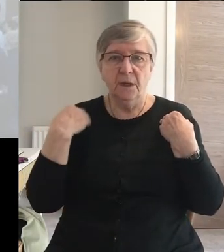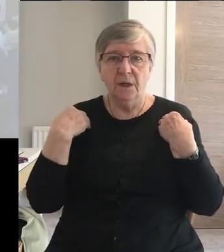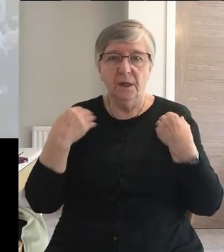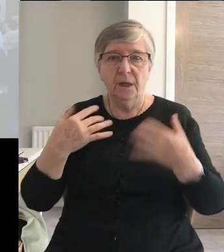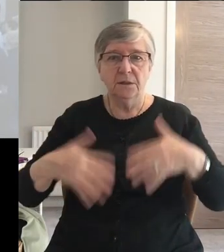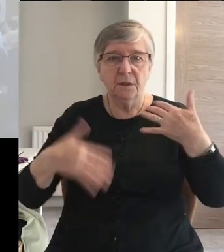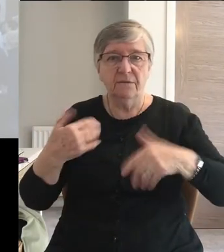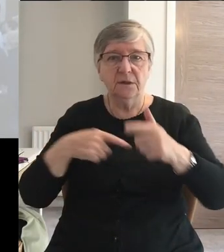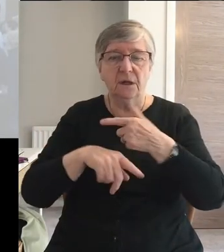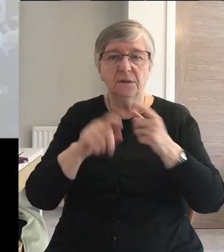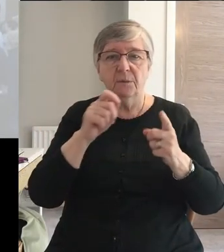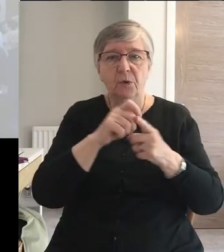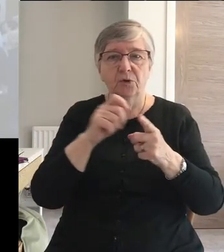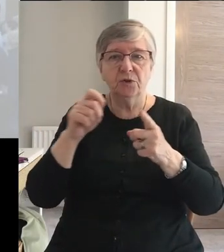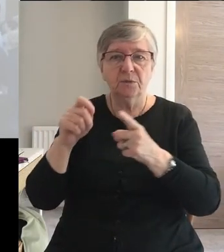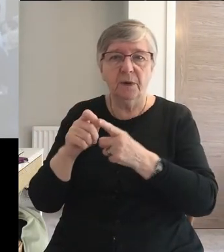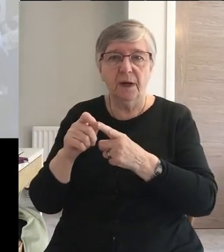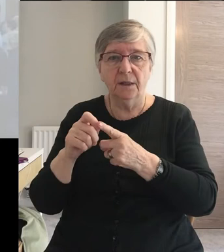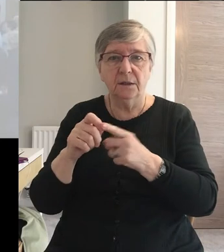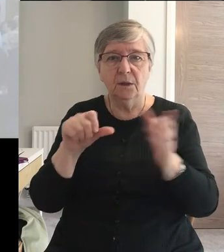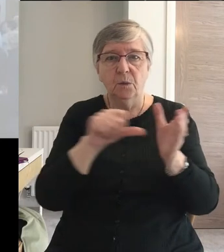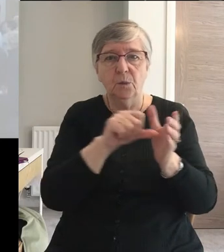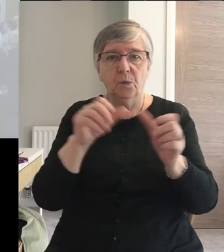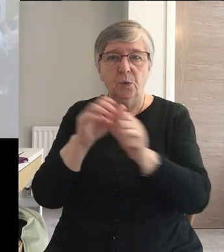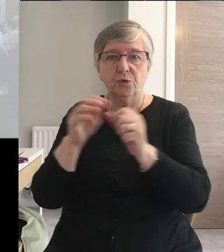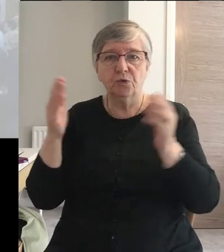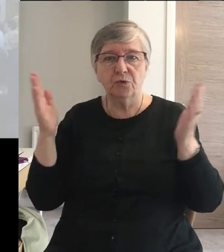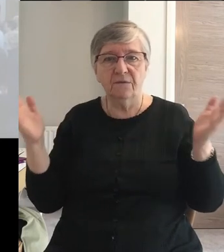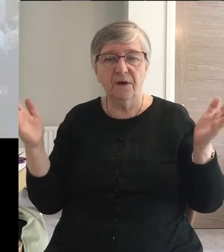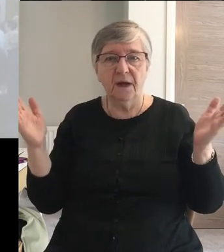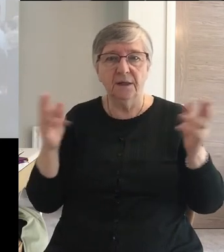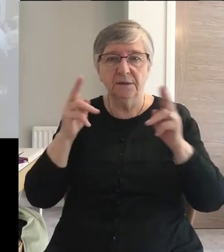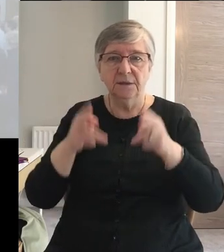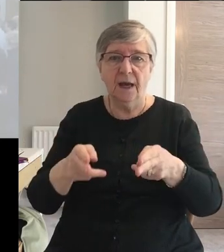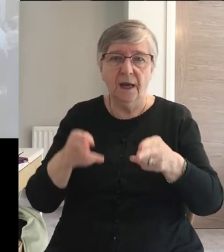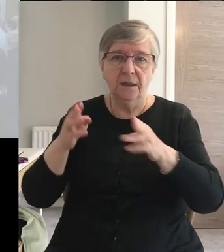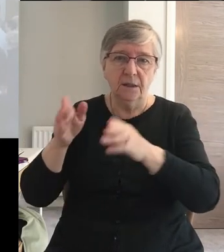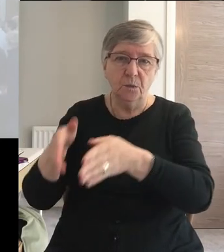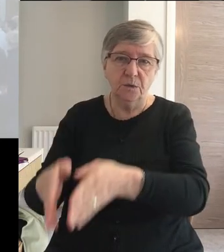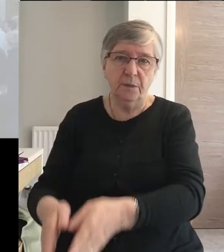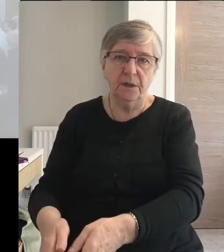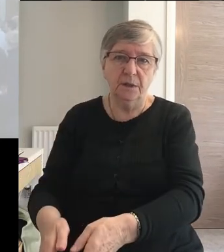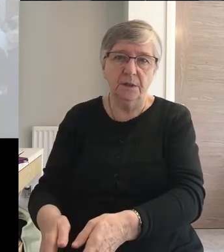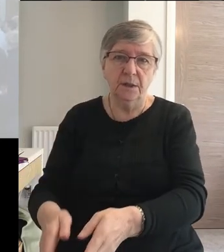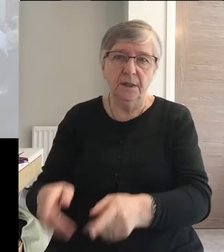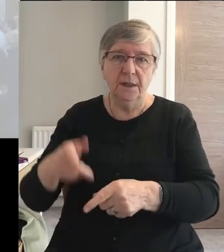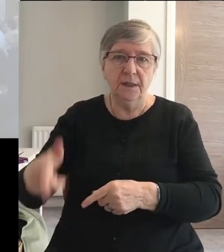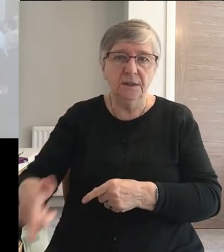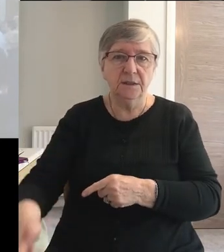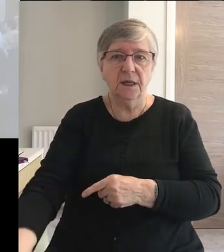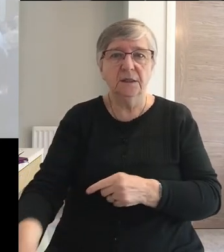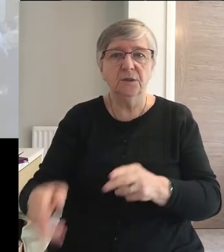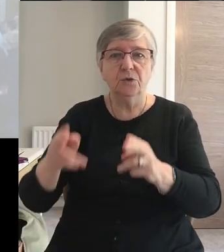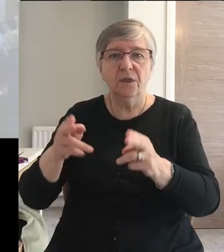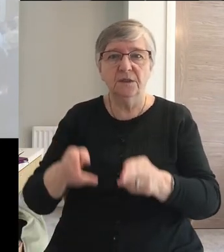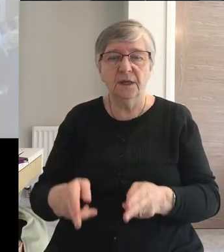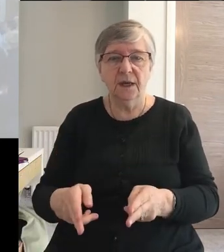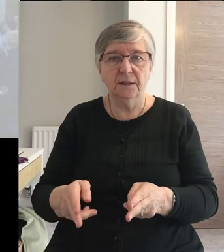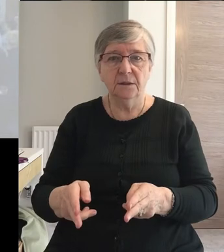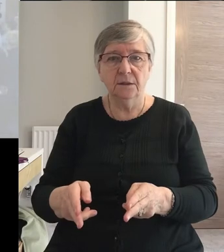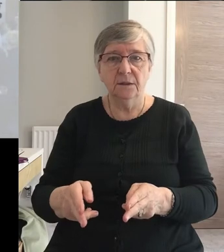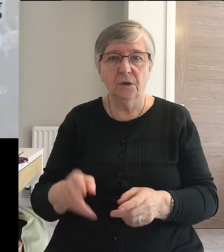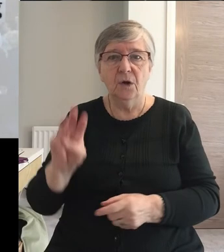Mary, suffered under Pontius Pilate, was crucified and died and was buried. He descended into